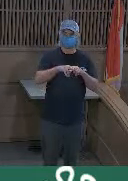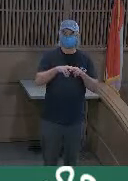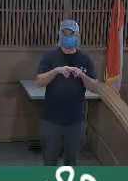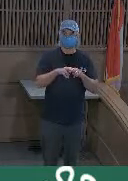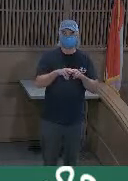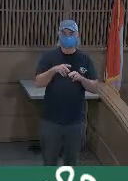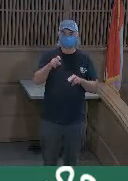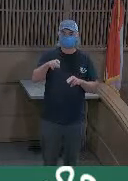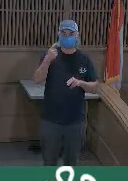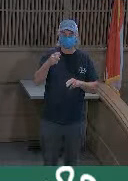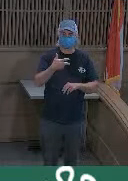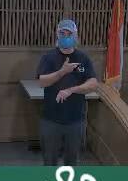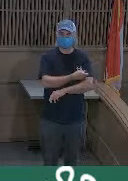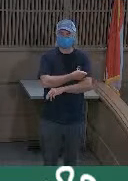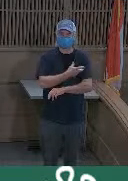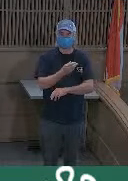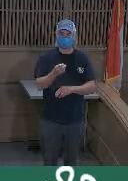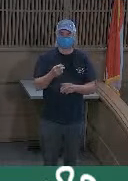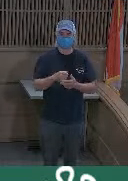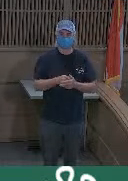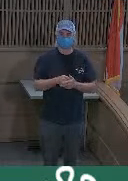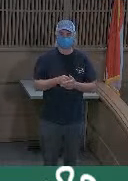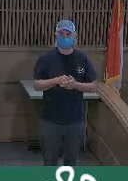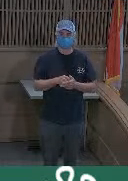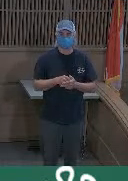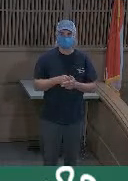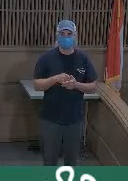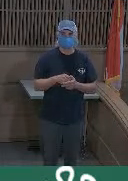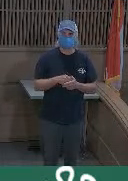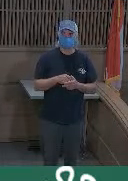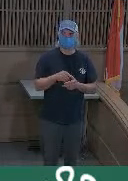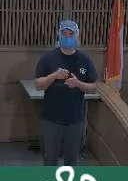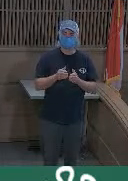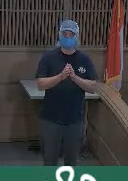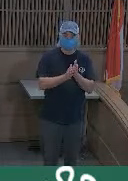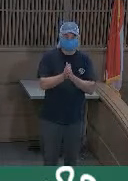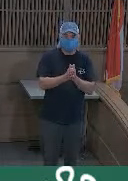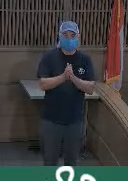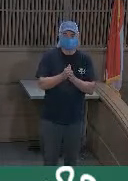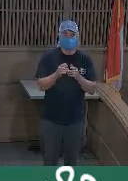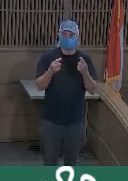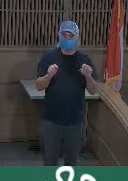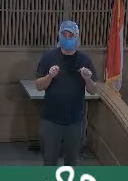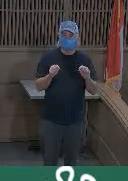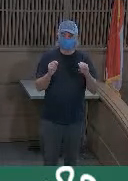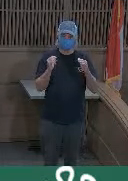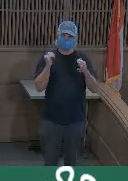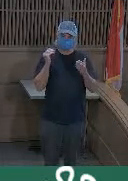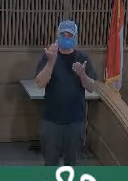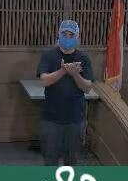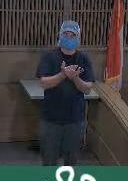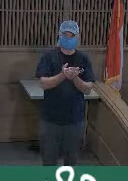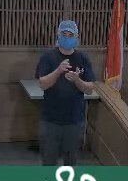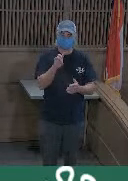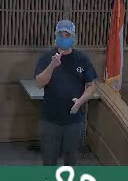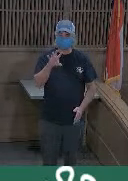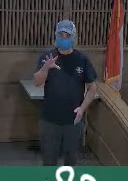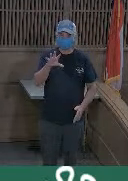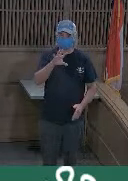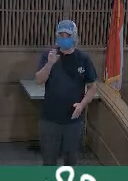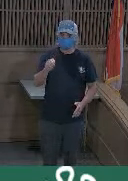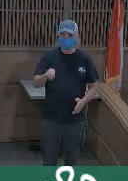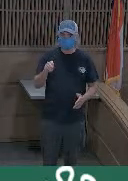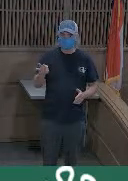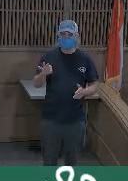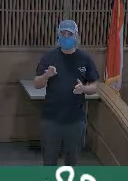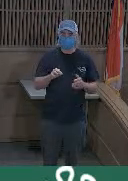vaccine, but as the mayor pointed out, we're striving to get 75% of the community or more vaccinated if we can. If you haven't been vaccinated,